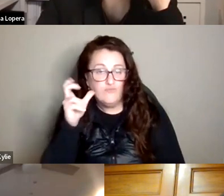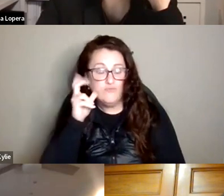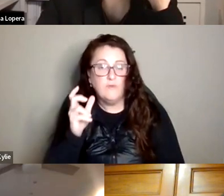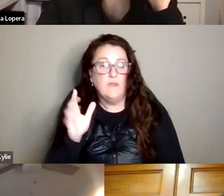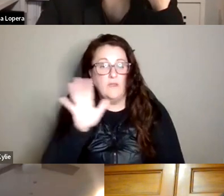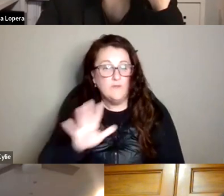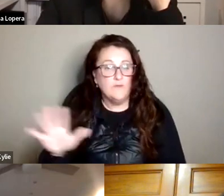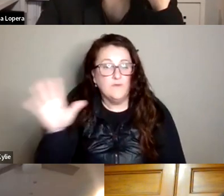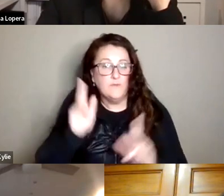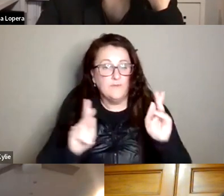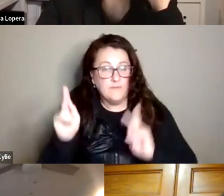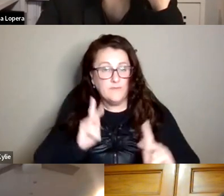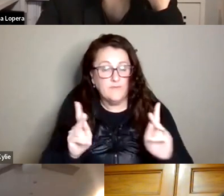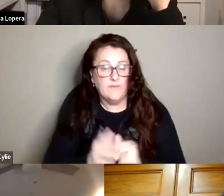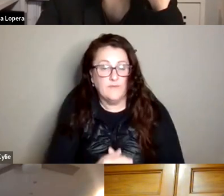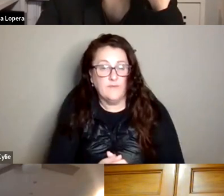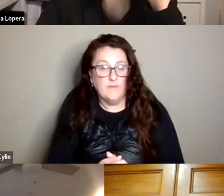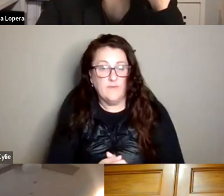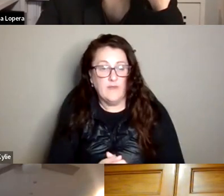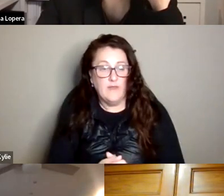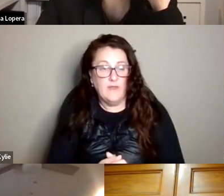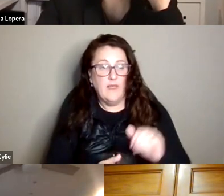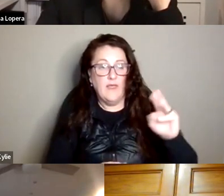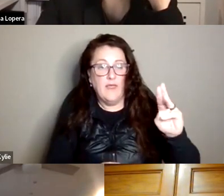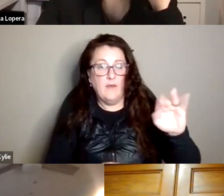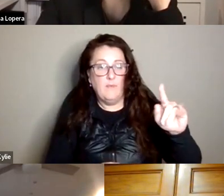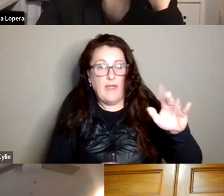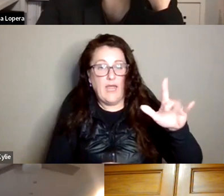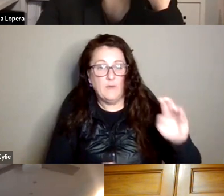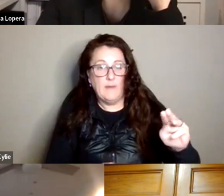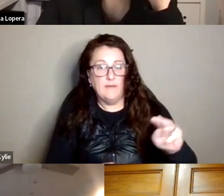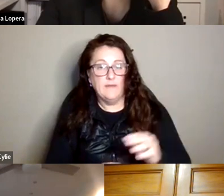constituents. I'm going to ask Mike Heishman next.